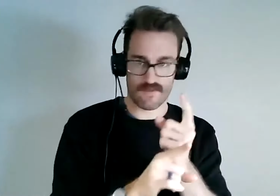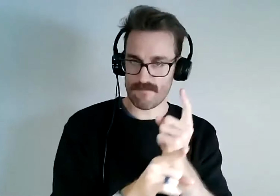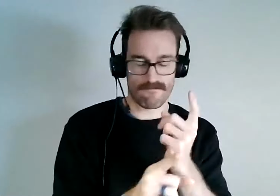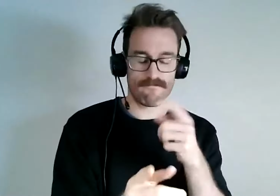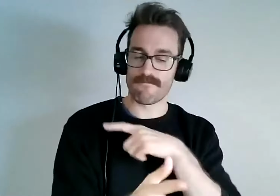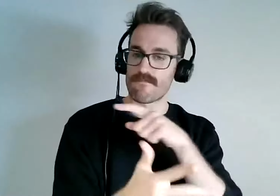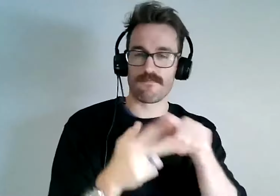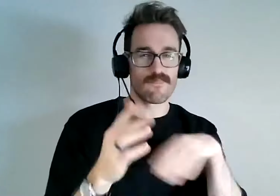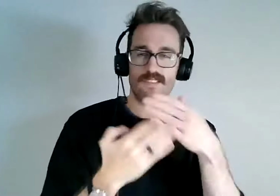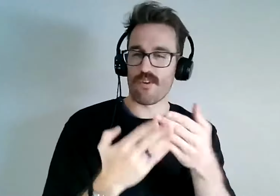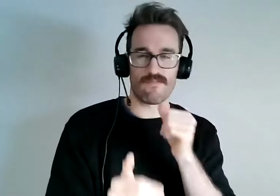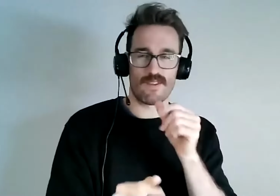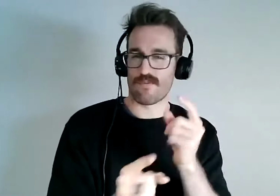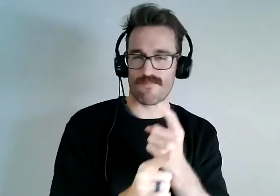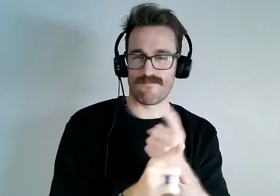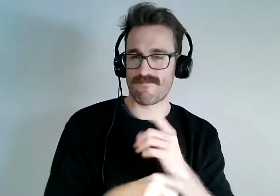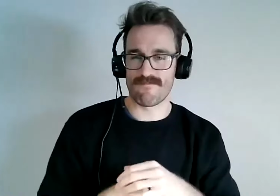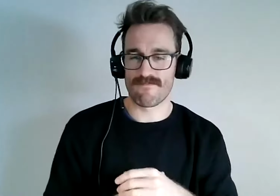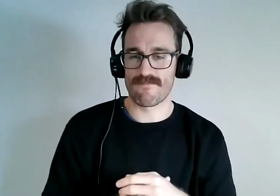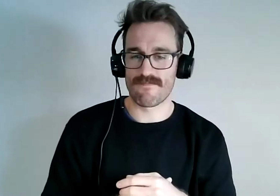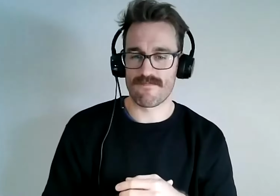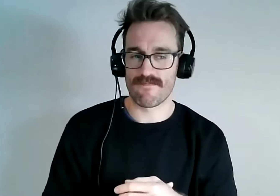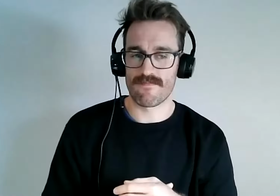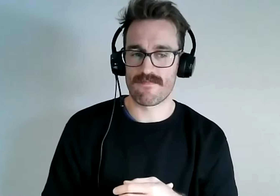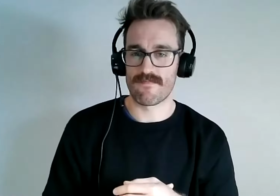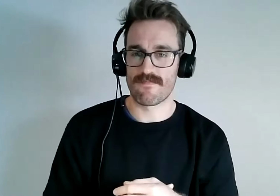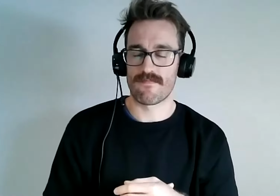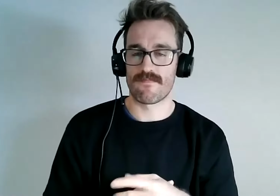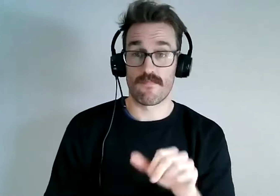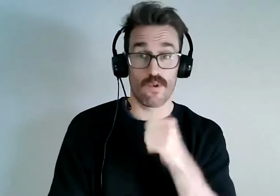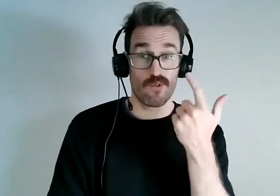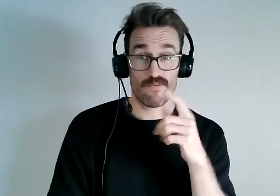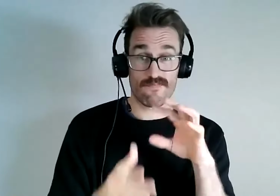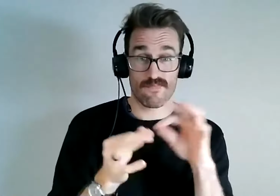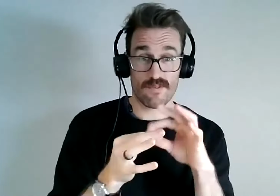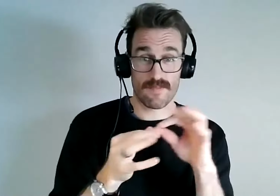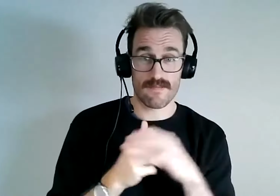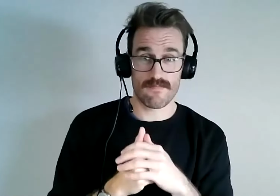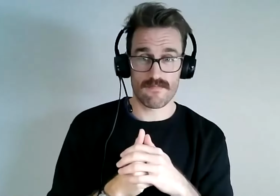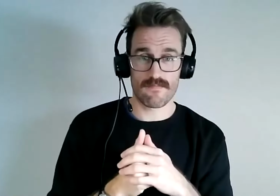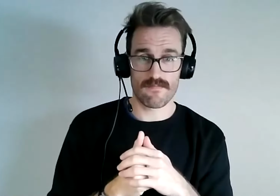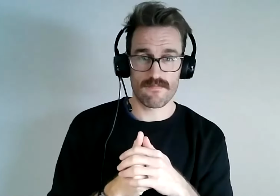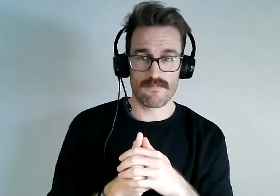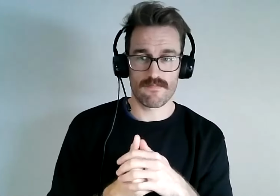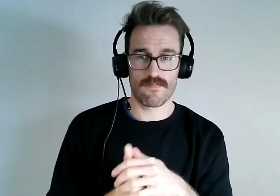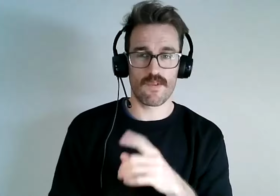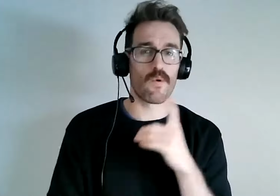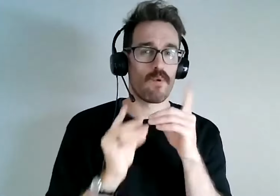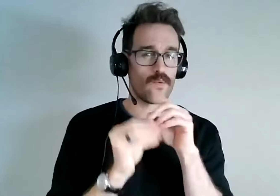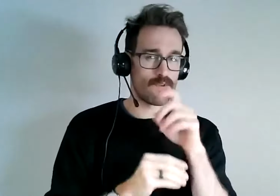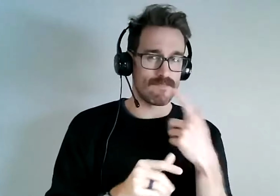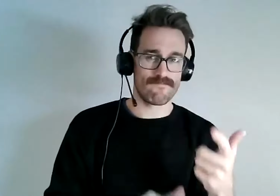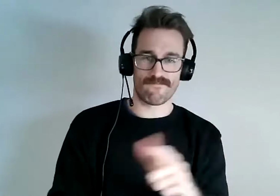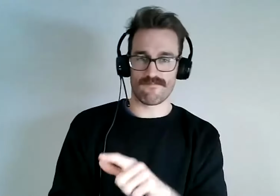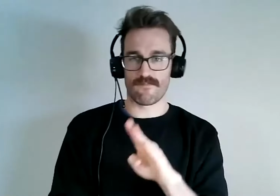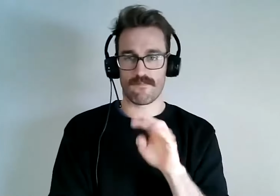age. Yeah. Thanks. Any other comments? I'm just going to ask one more question, then I'm going to turn it back to Benedict. We have a